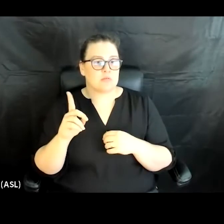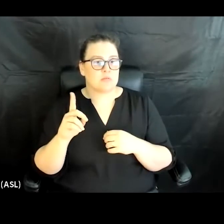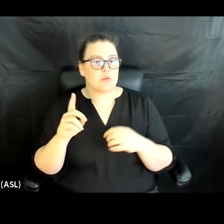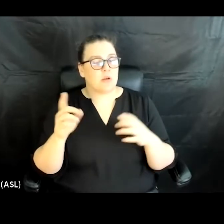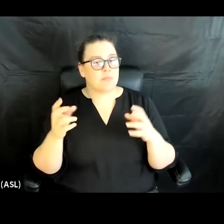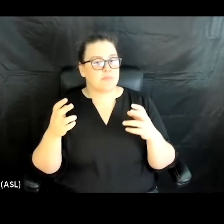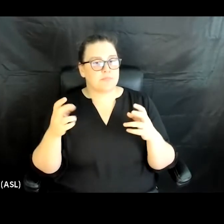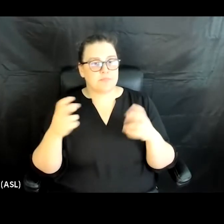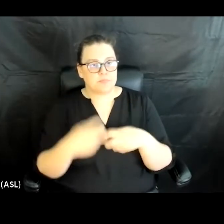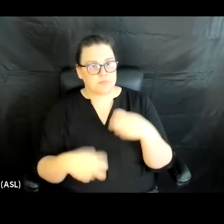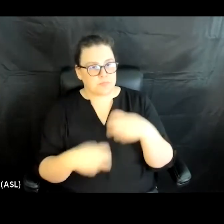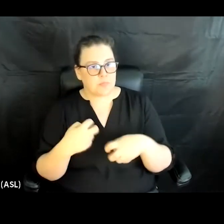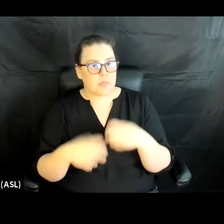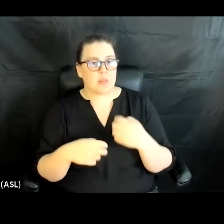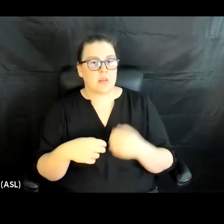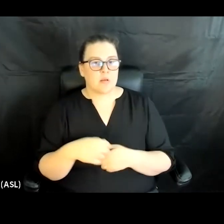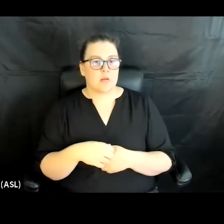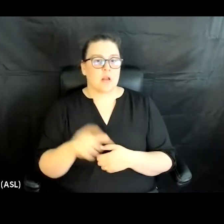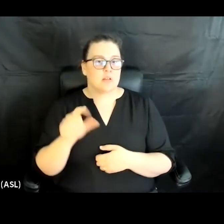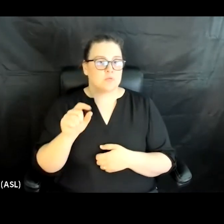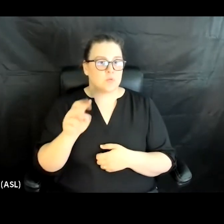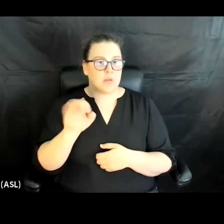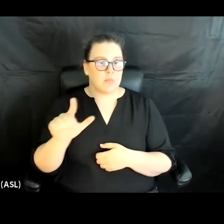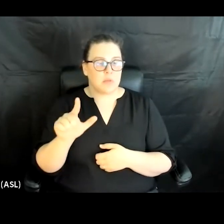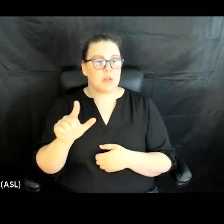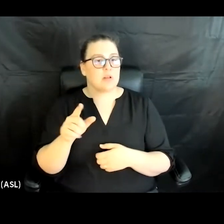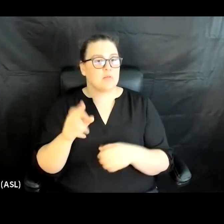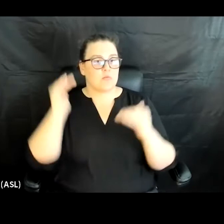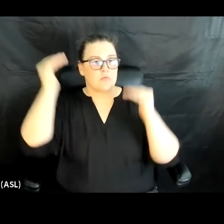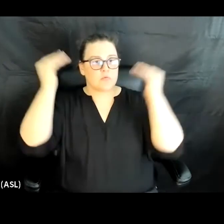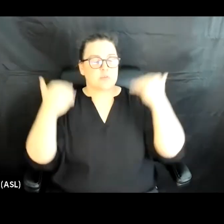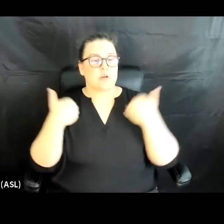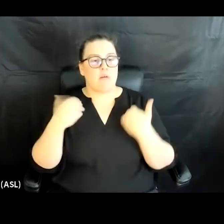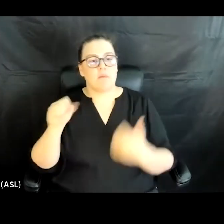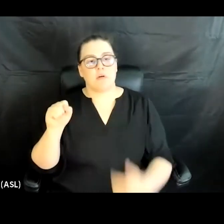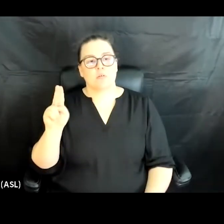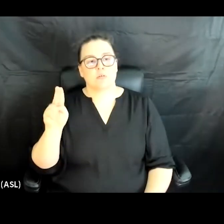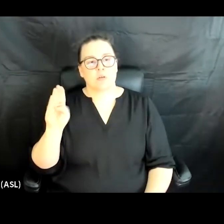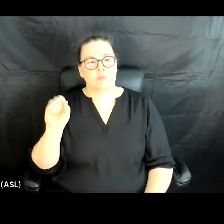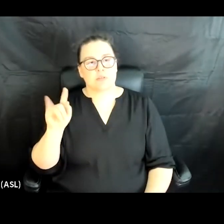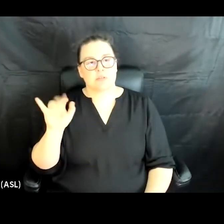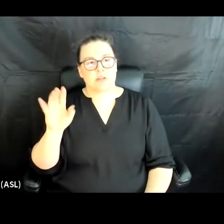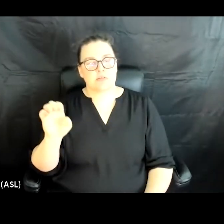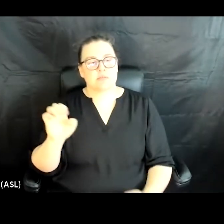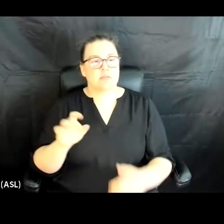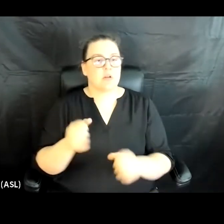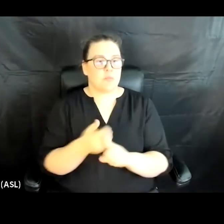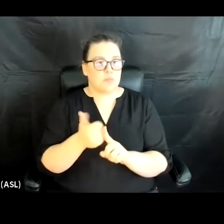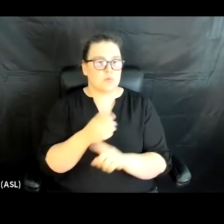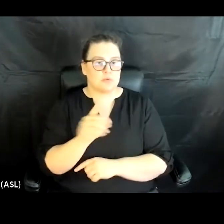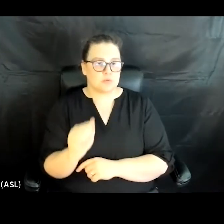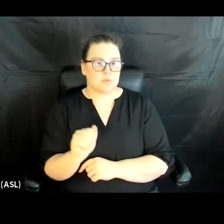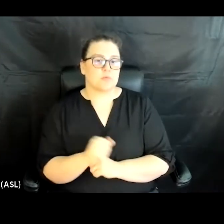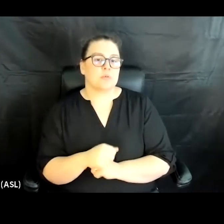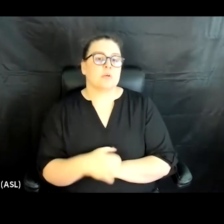adults have a substance use disorder. We know that 17 million children in adolescents have a